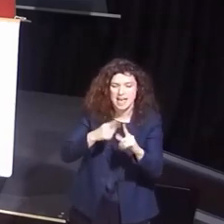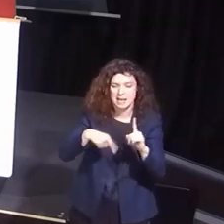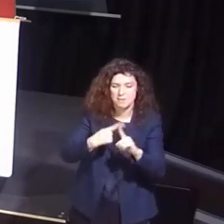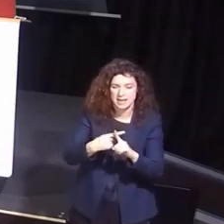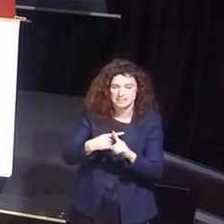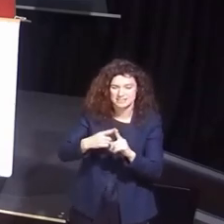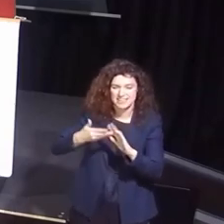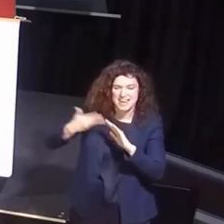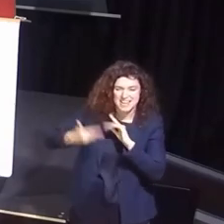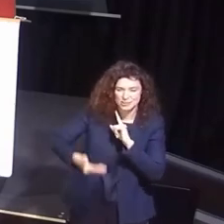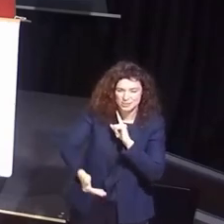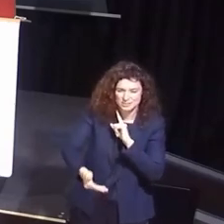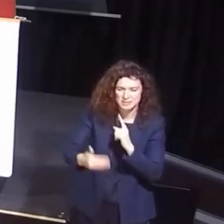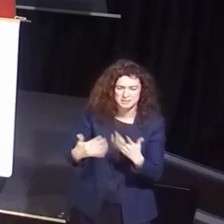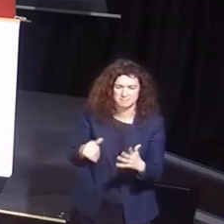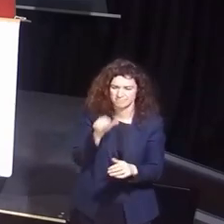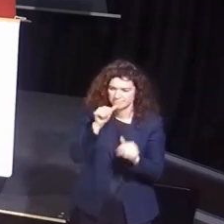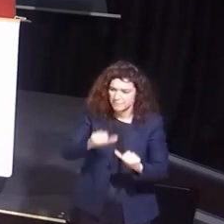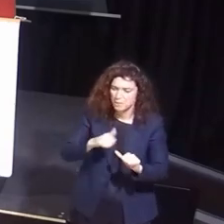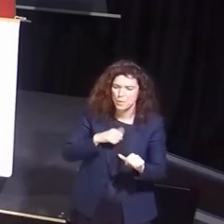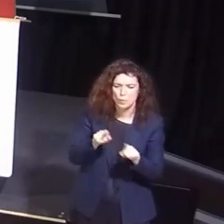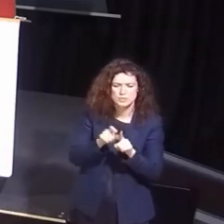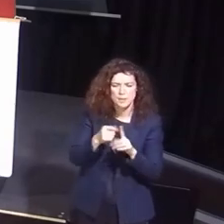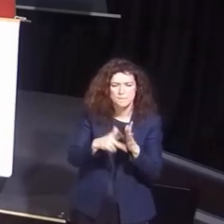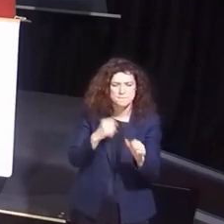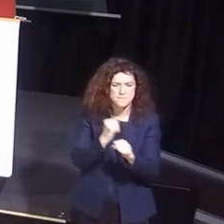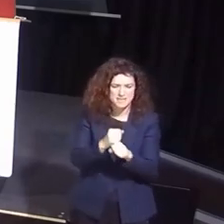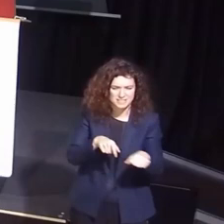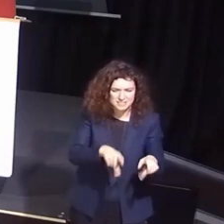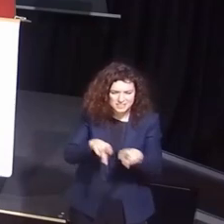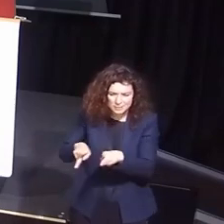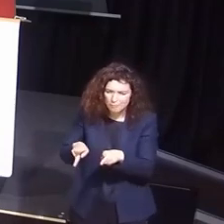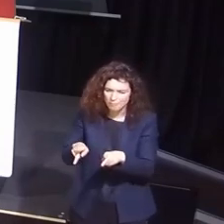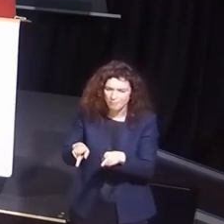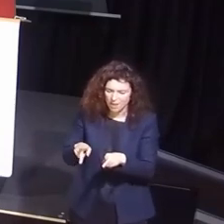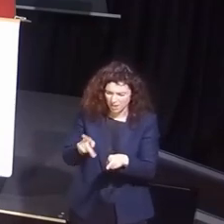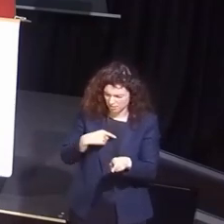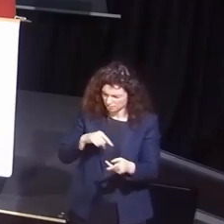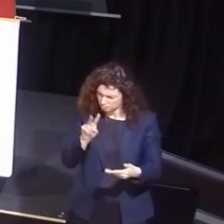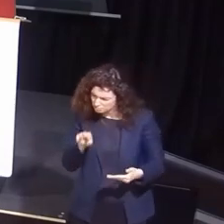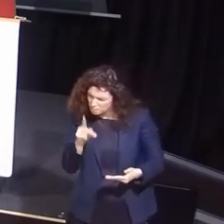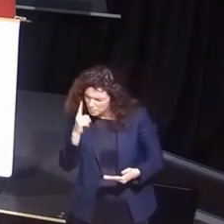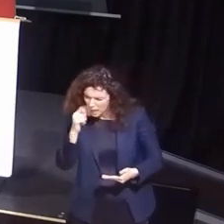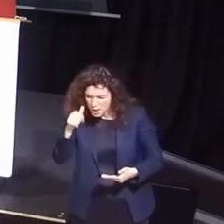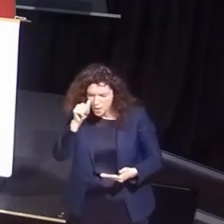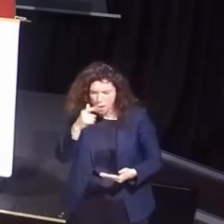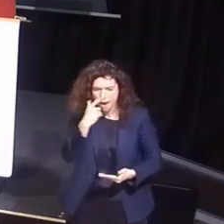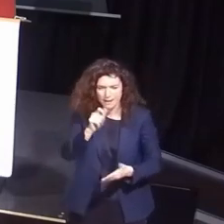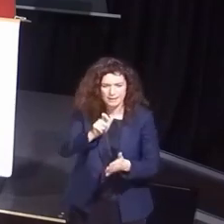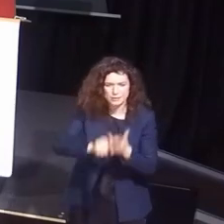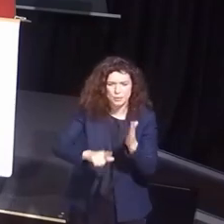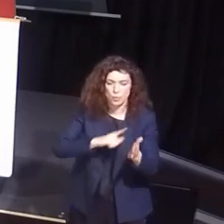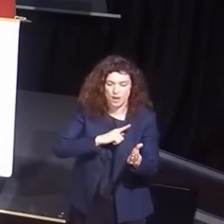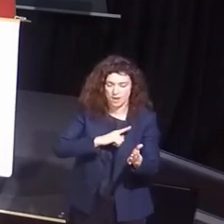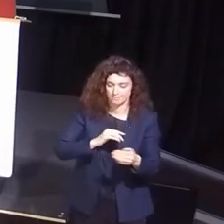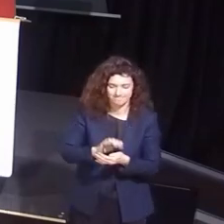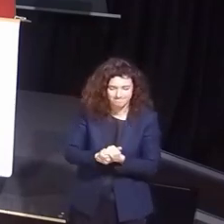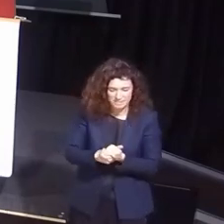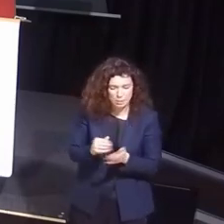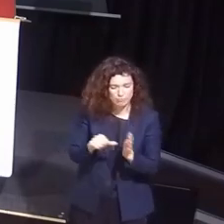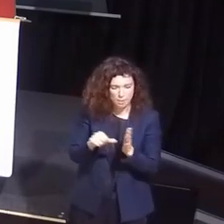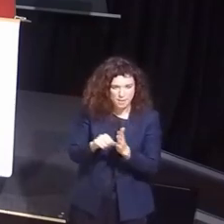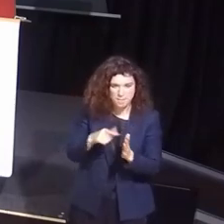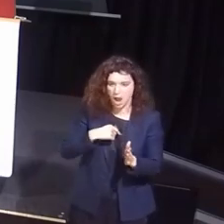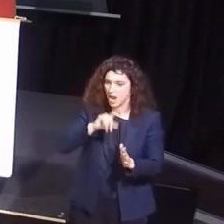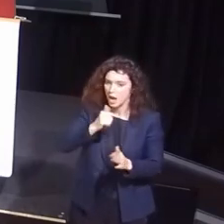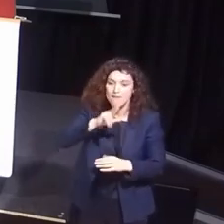aesthetic, 100%. But then that ping system, I saw that, I was like, instantly, I know I can do this. Because the problem for me is, like, I cannot be verbal. I'm very verbal up